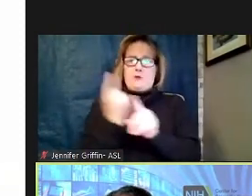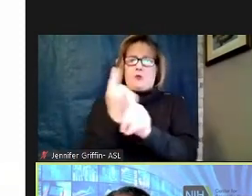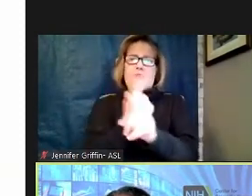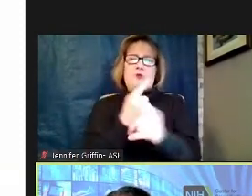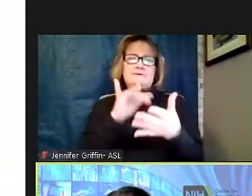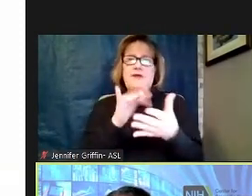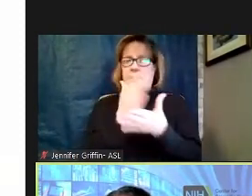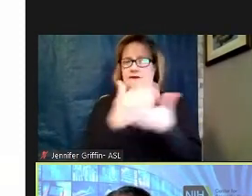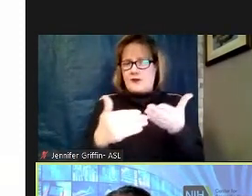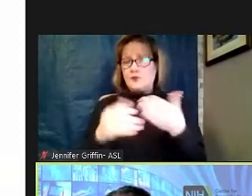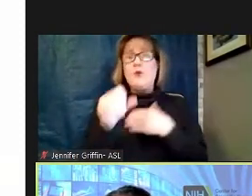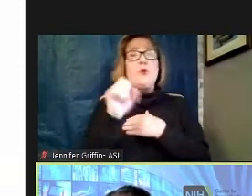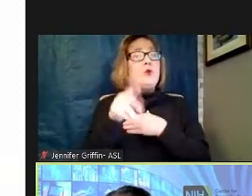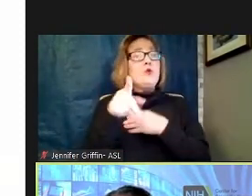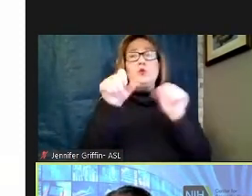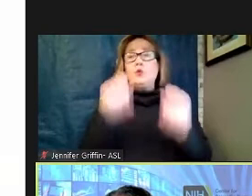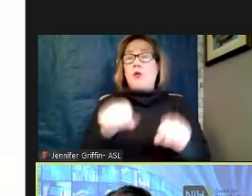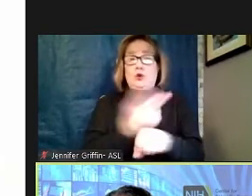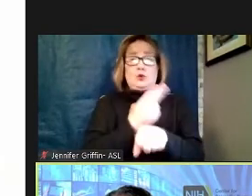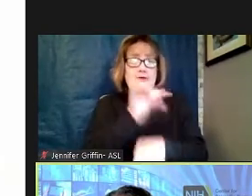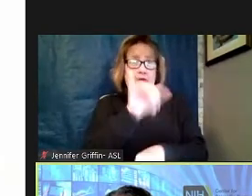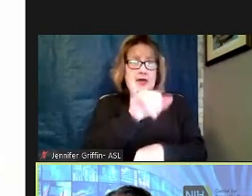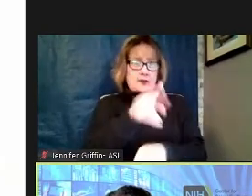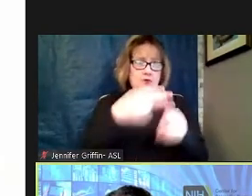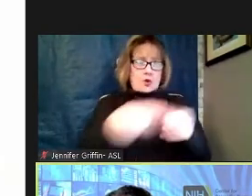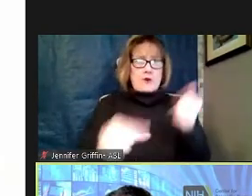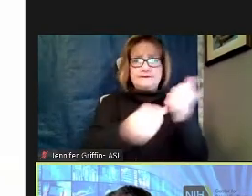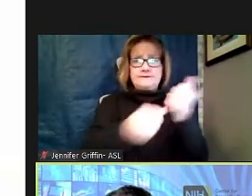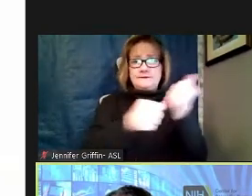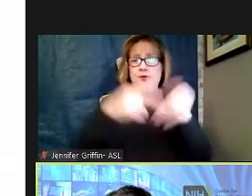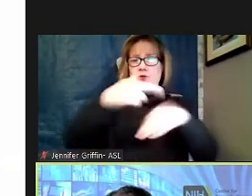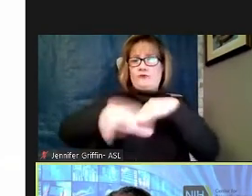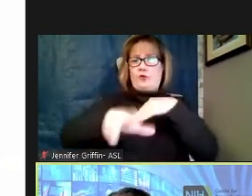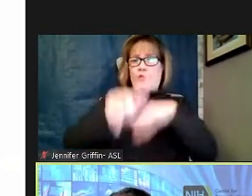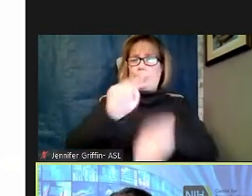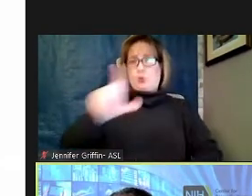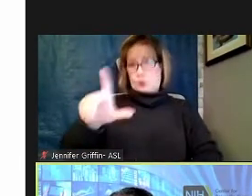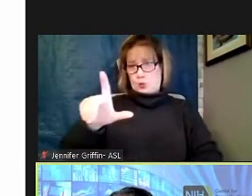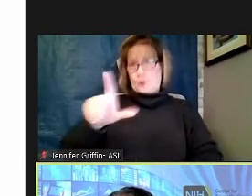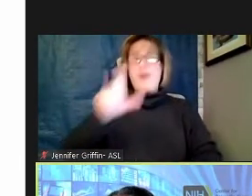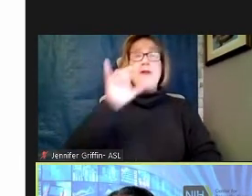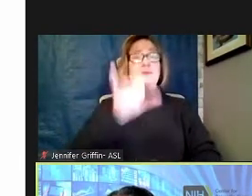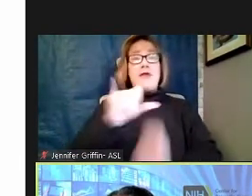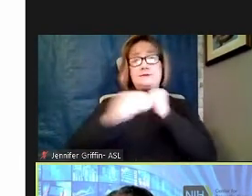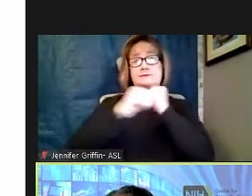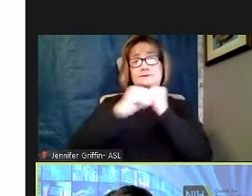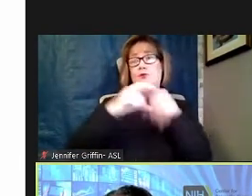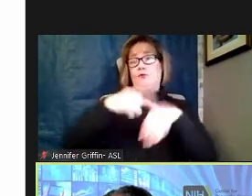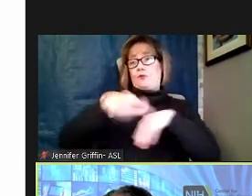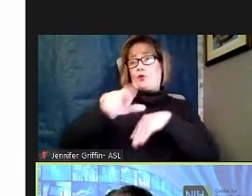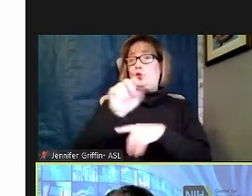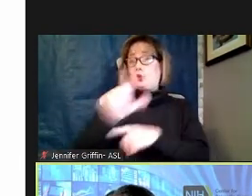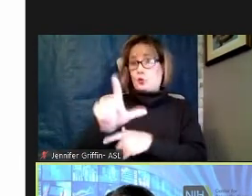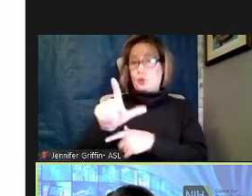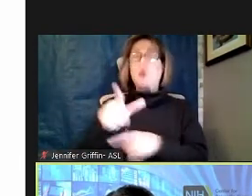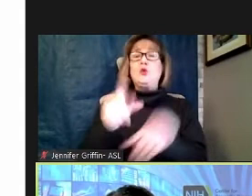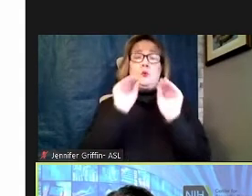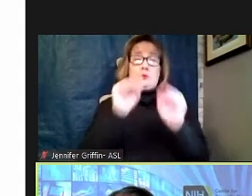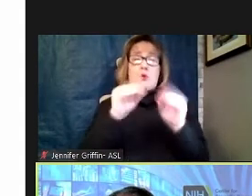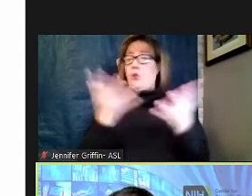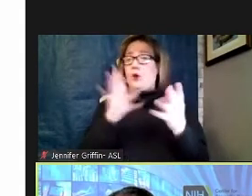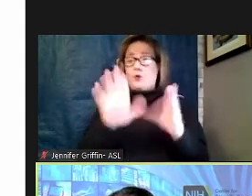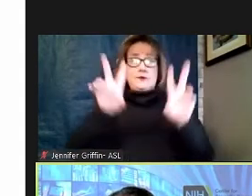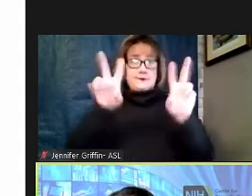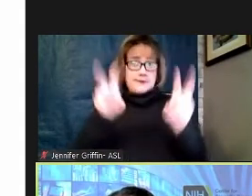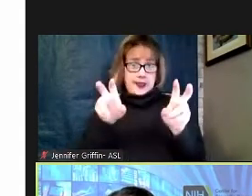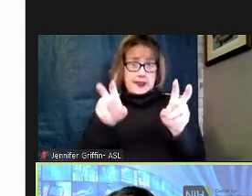section, or you can use this assisted referral tool. And the assisted referral tool, again, you put in the title